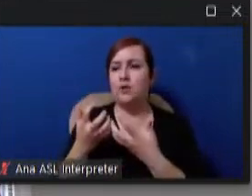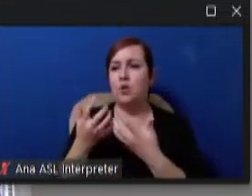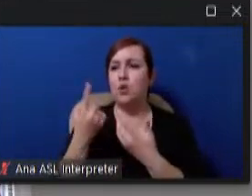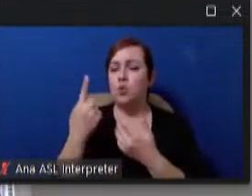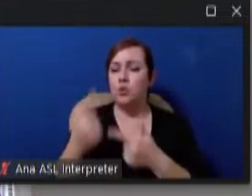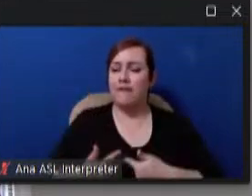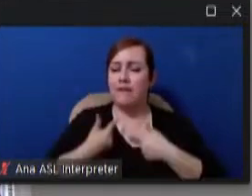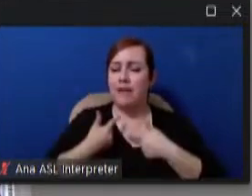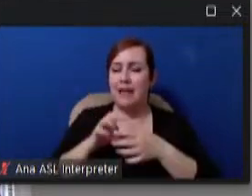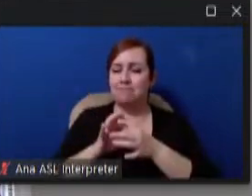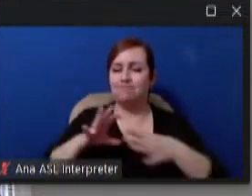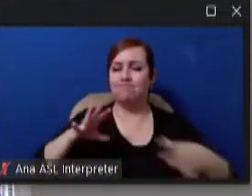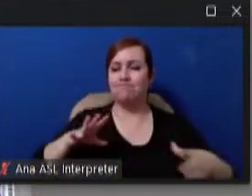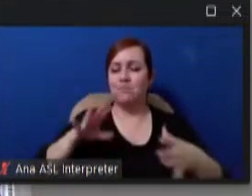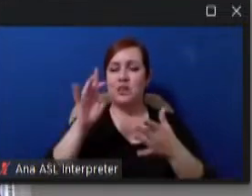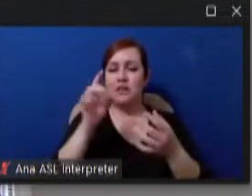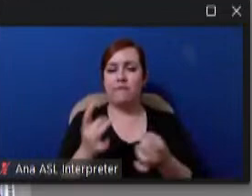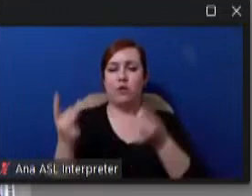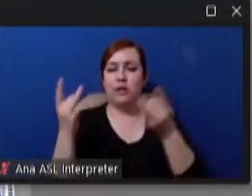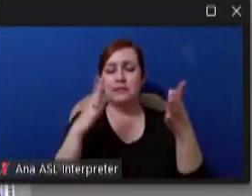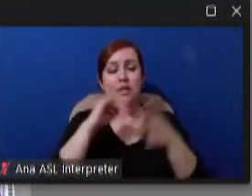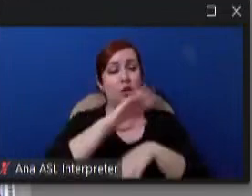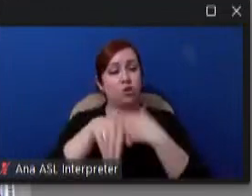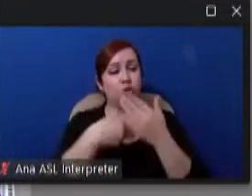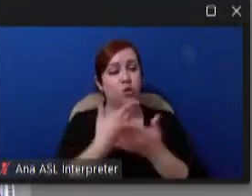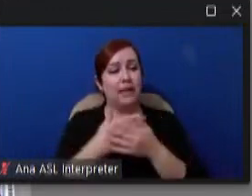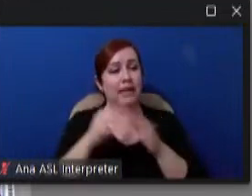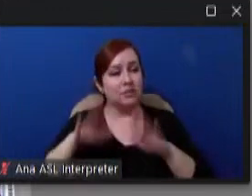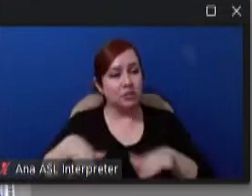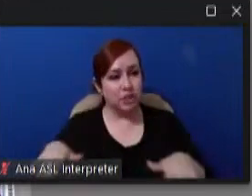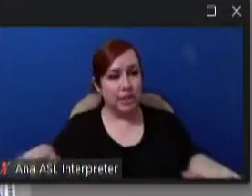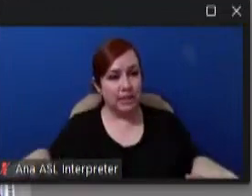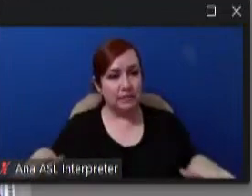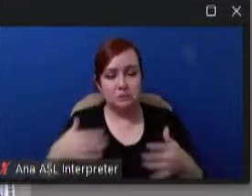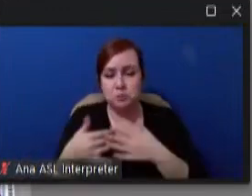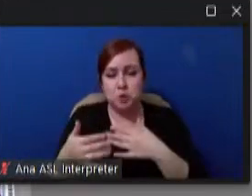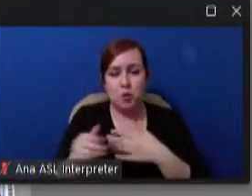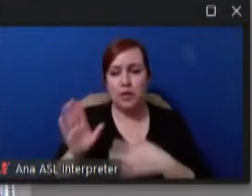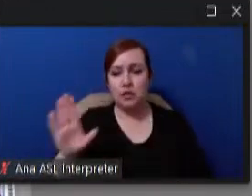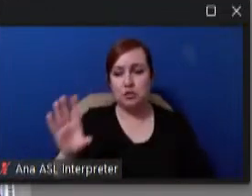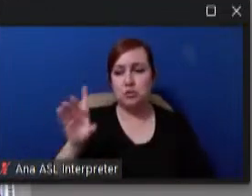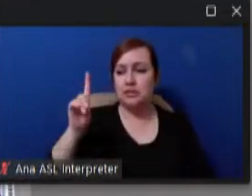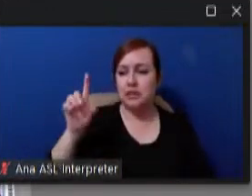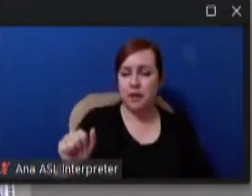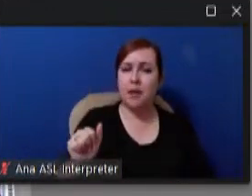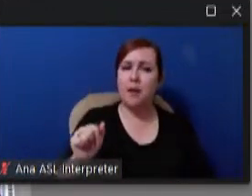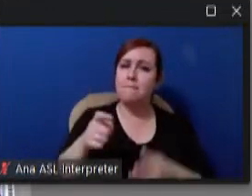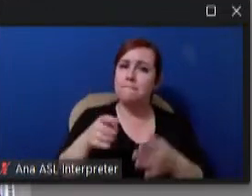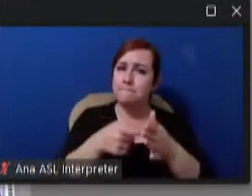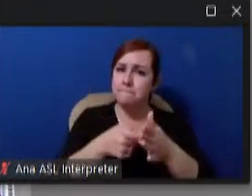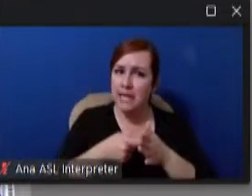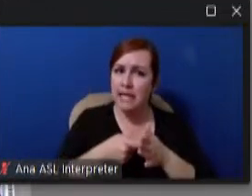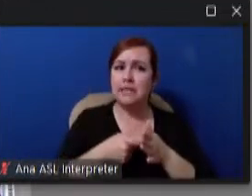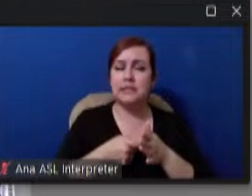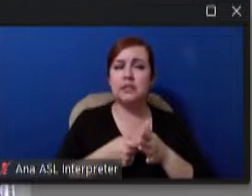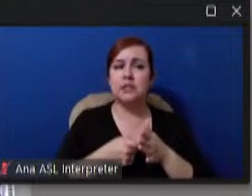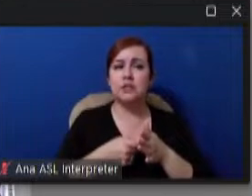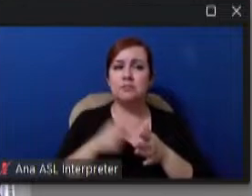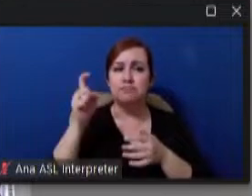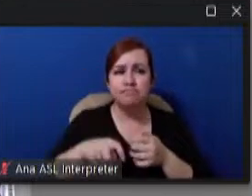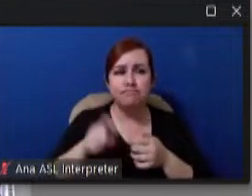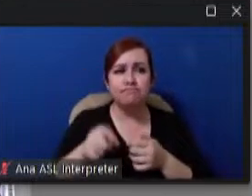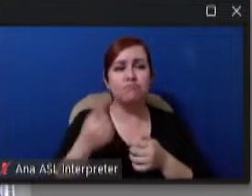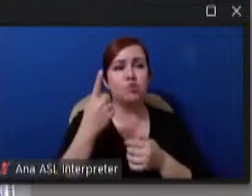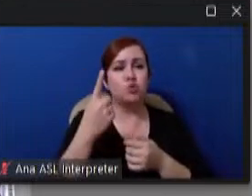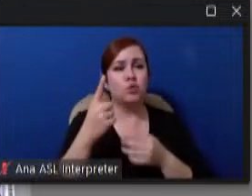who wants a life free of violence. All girls, whatever their disability, deserve safe